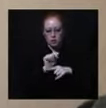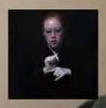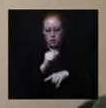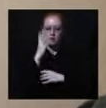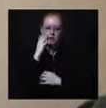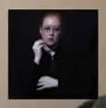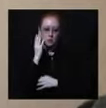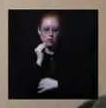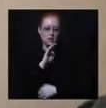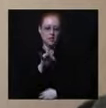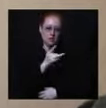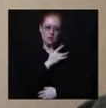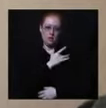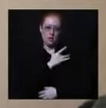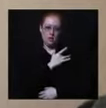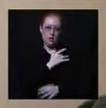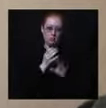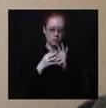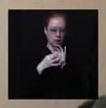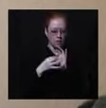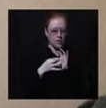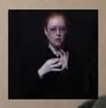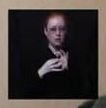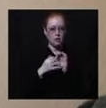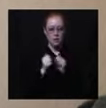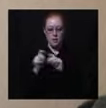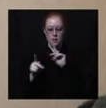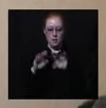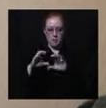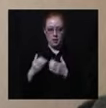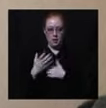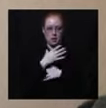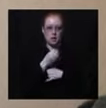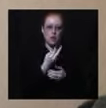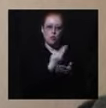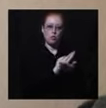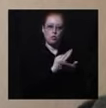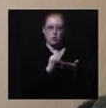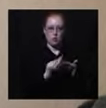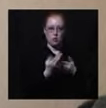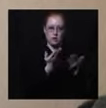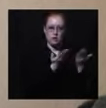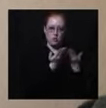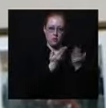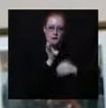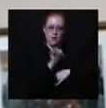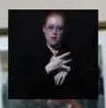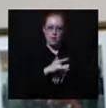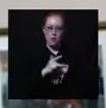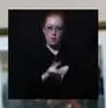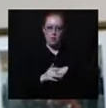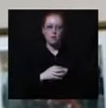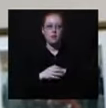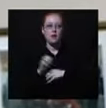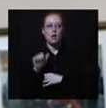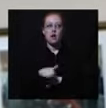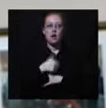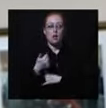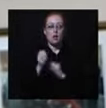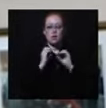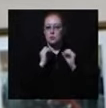experience, that sensitivity, that connection, both with the population and with resources and services that are available to them. Otherwise, there would be